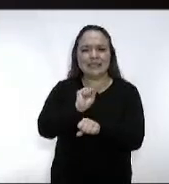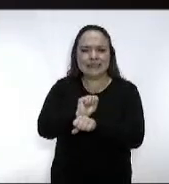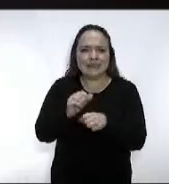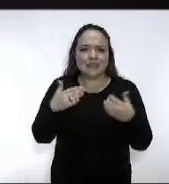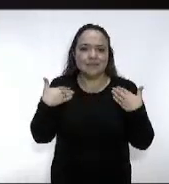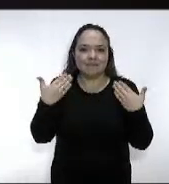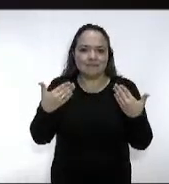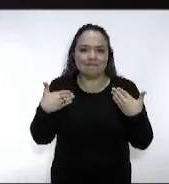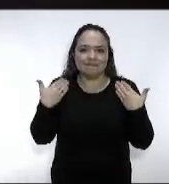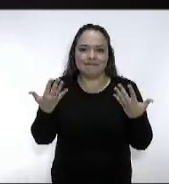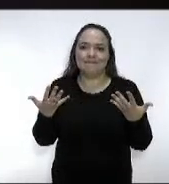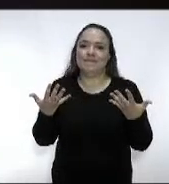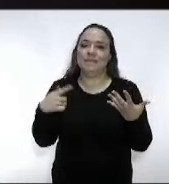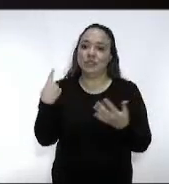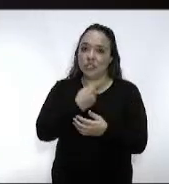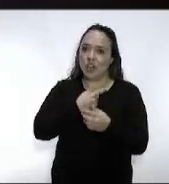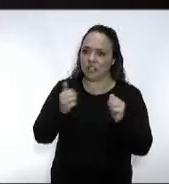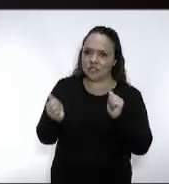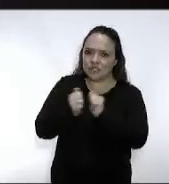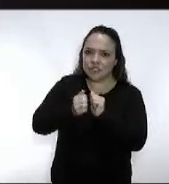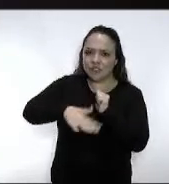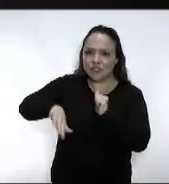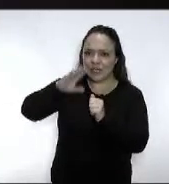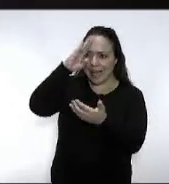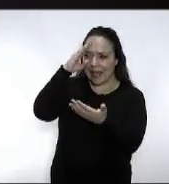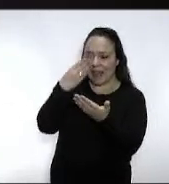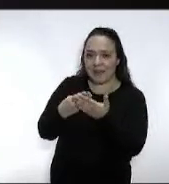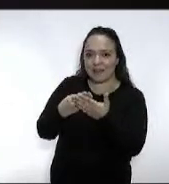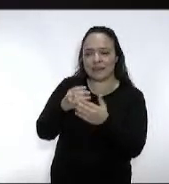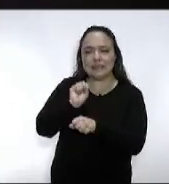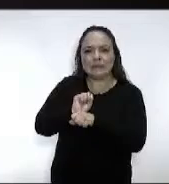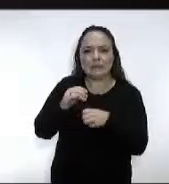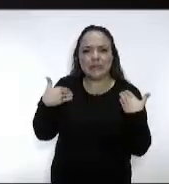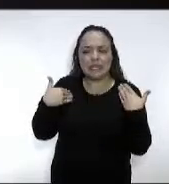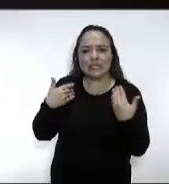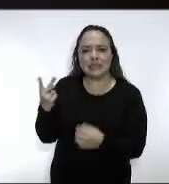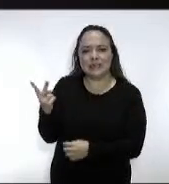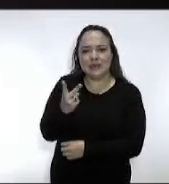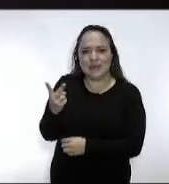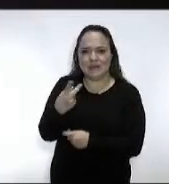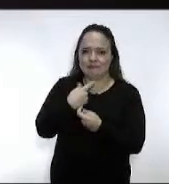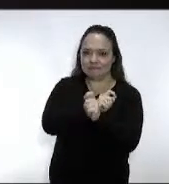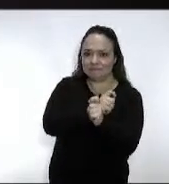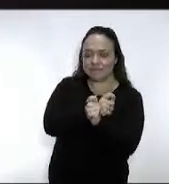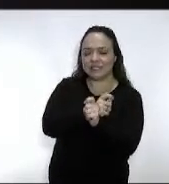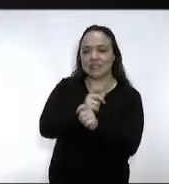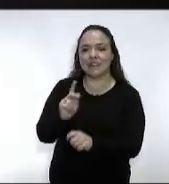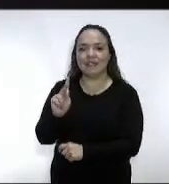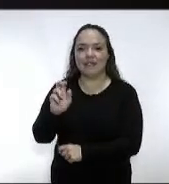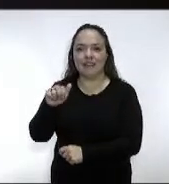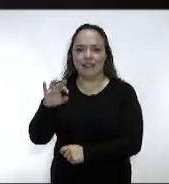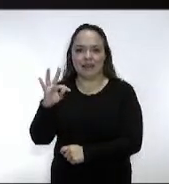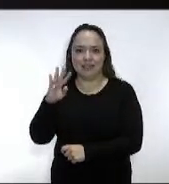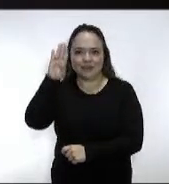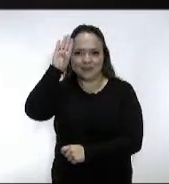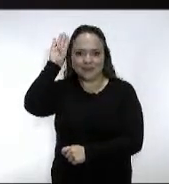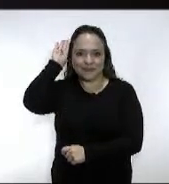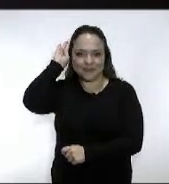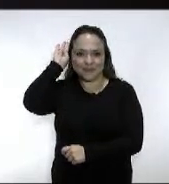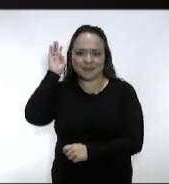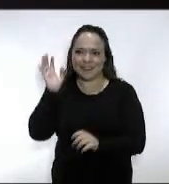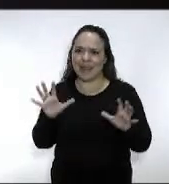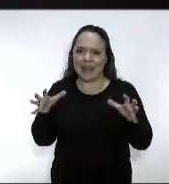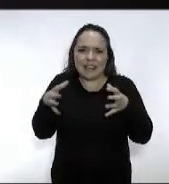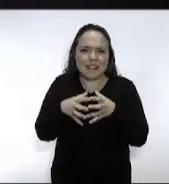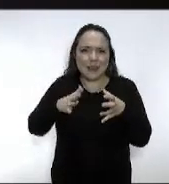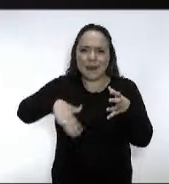have believed in us, our potential when we didn't, maybe even us, we didn't believe it. And together we